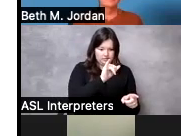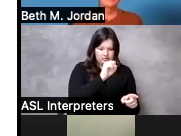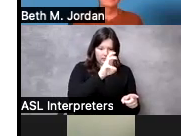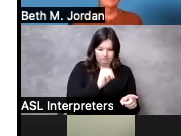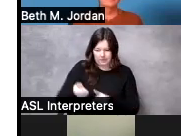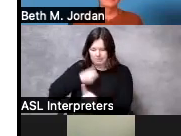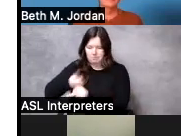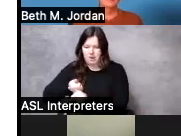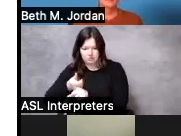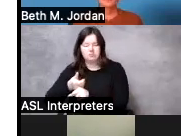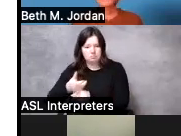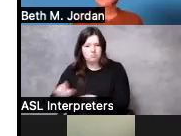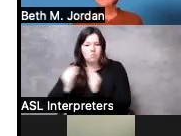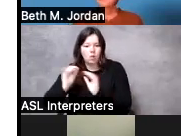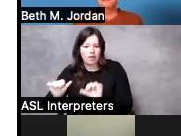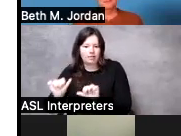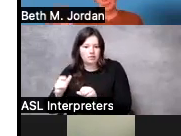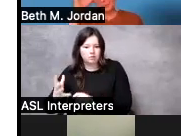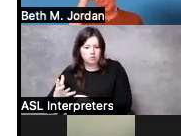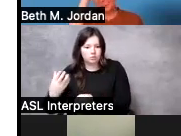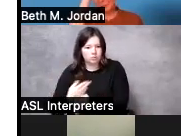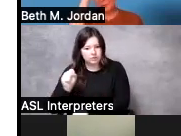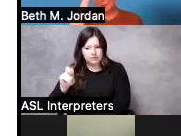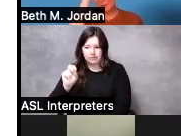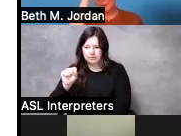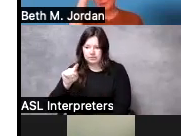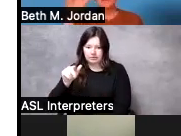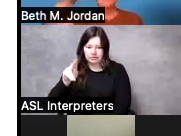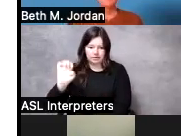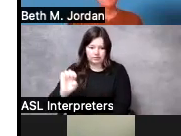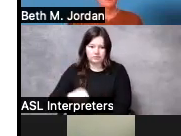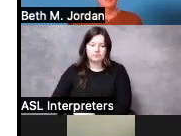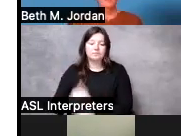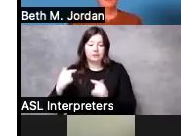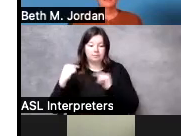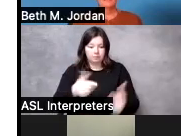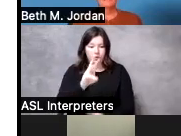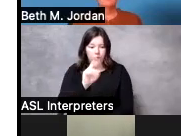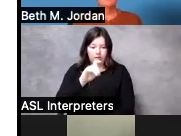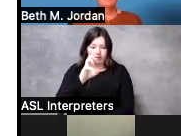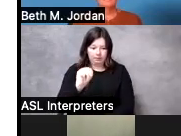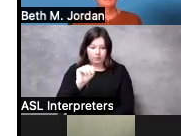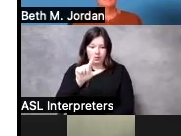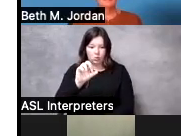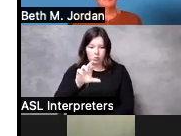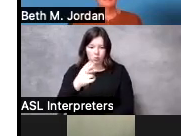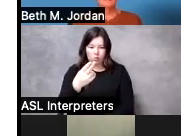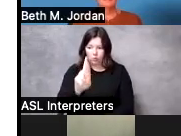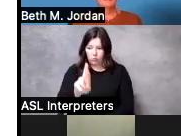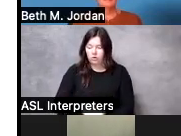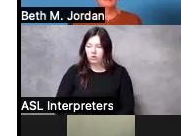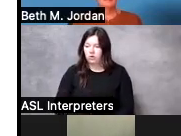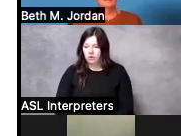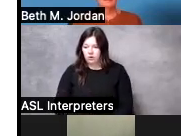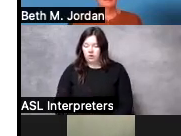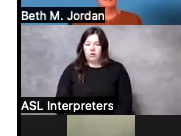I'll now turn it over to Dr. Lohr to discuss system-level impacts. Thank you. Yeah, so in